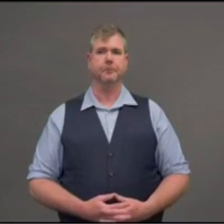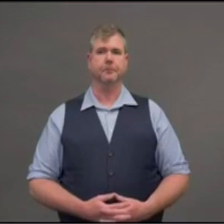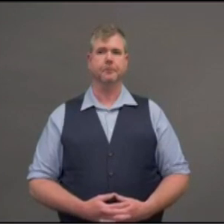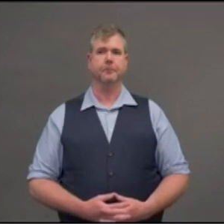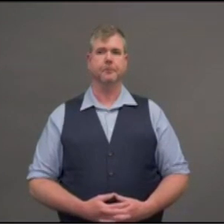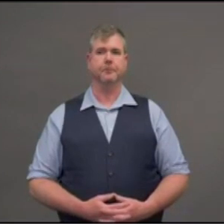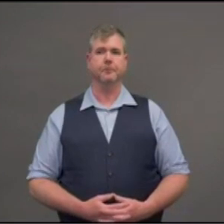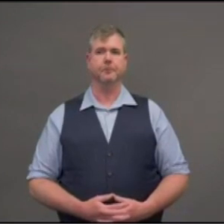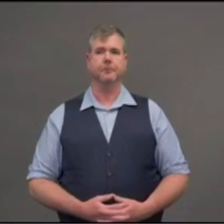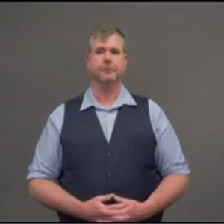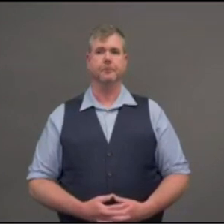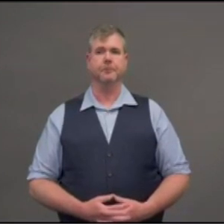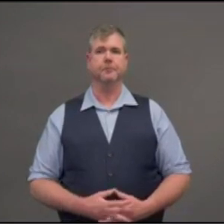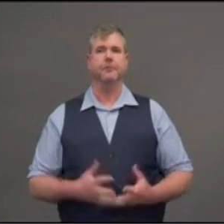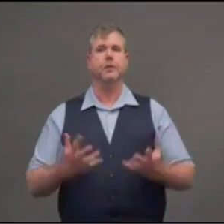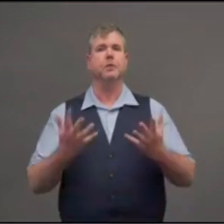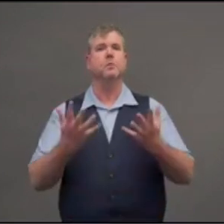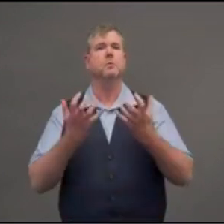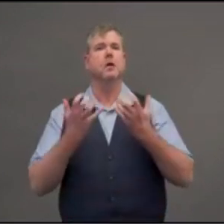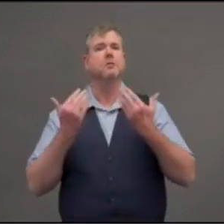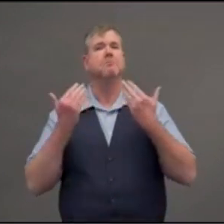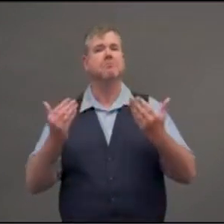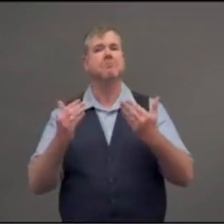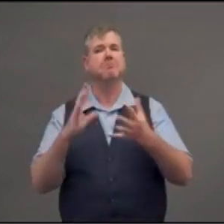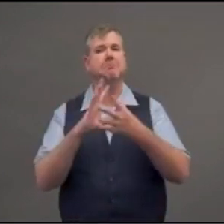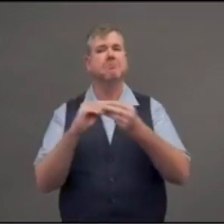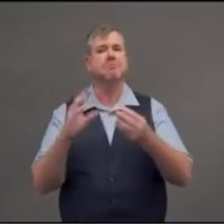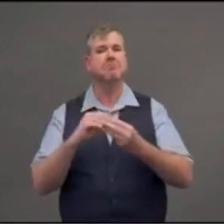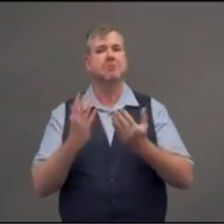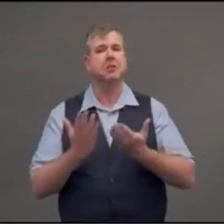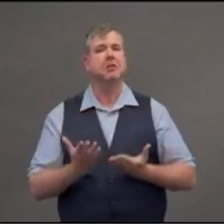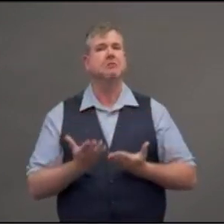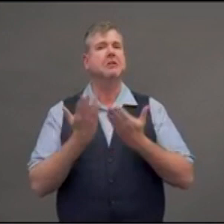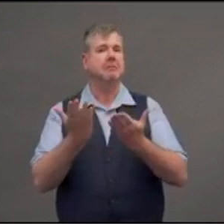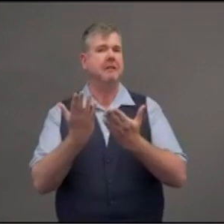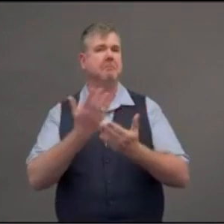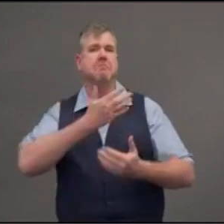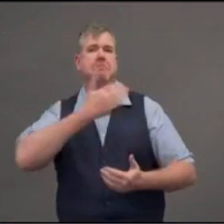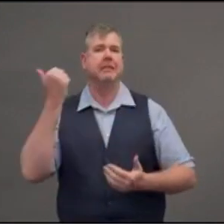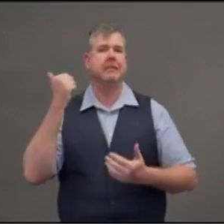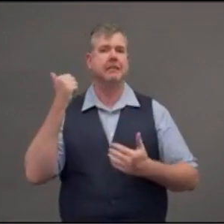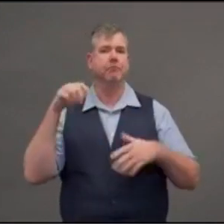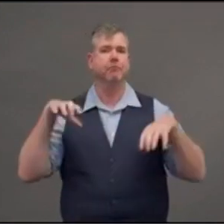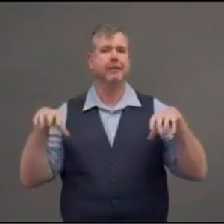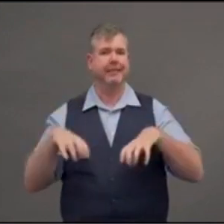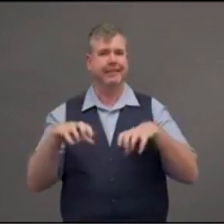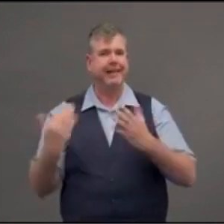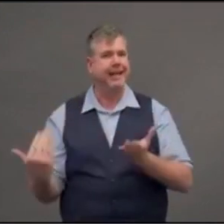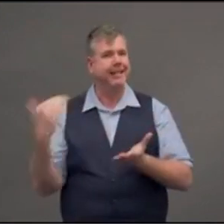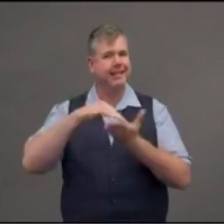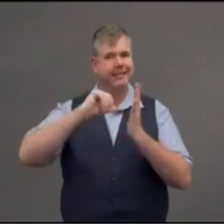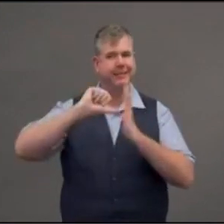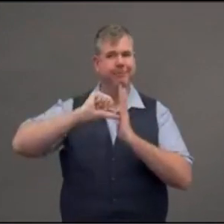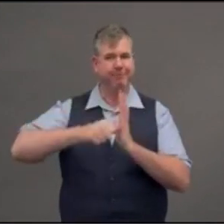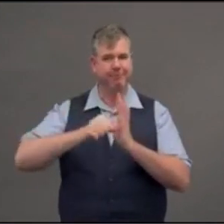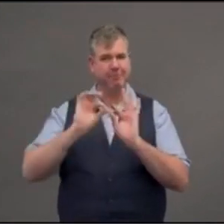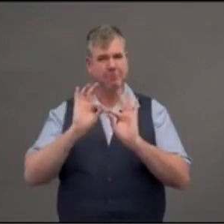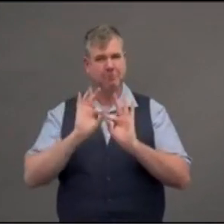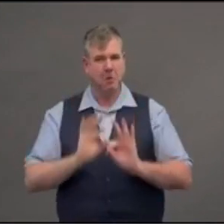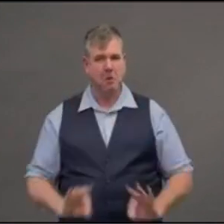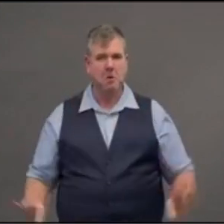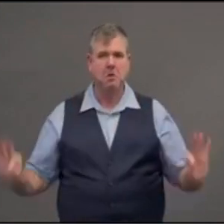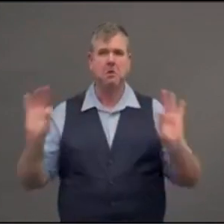So we want to go ahead and share some of the recommended best practices with you again, as this is very important in slowing the spread of